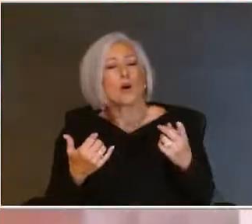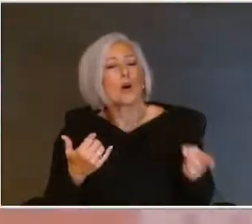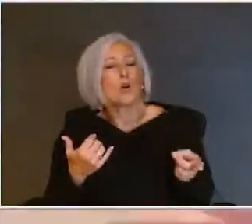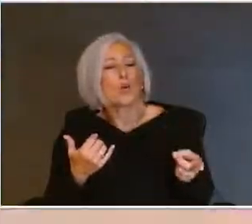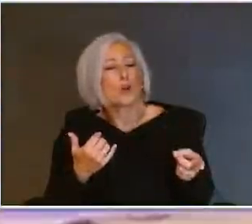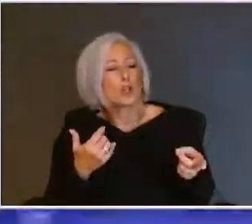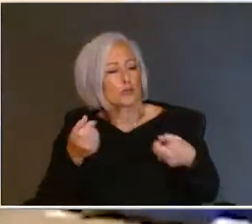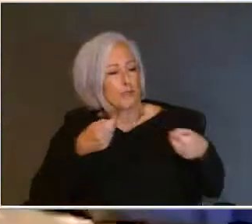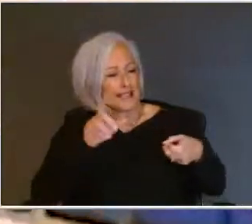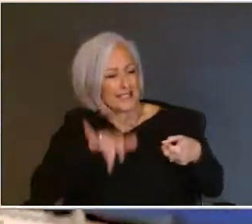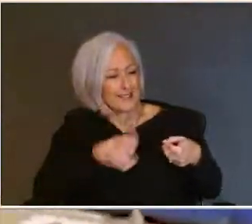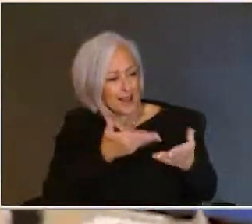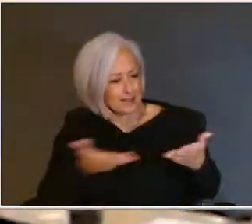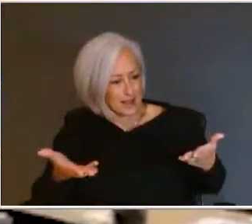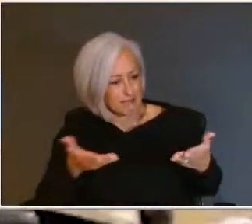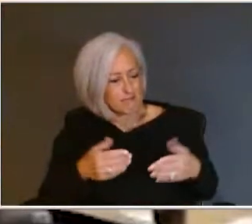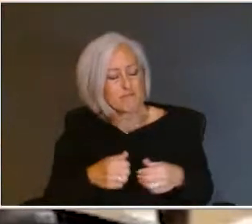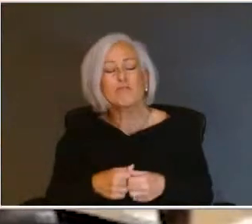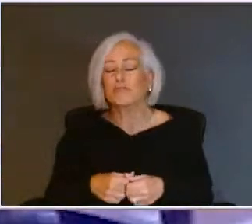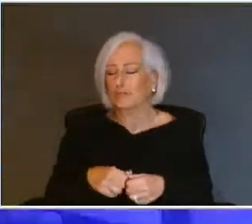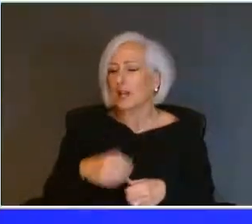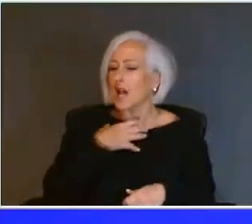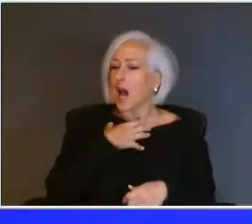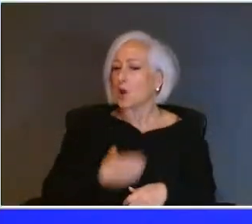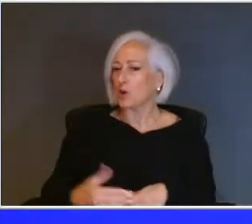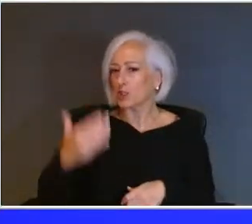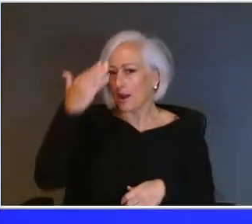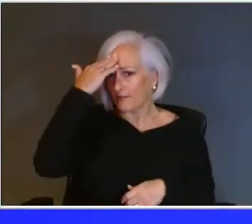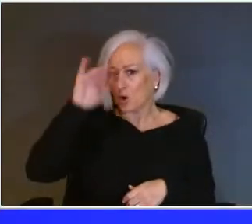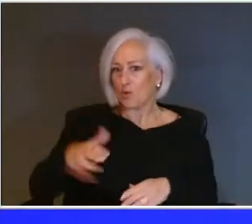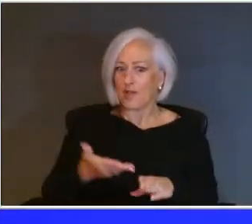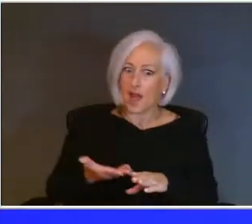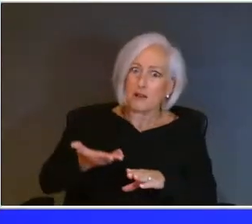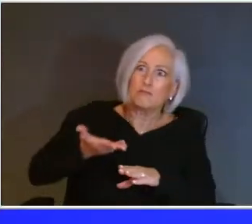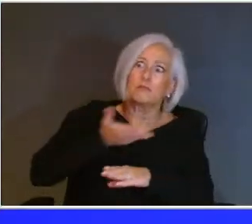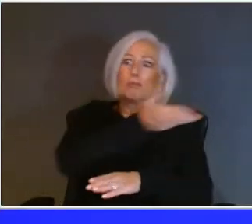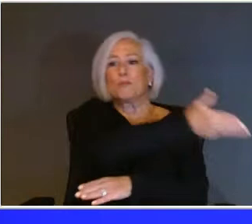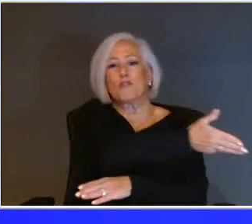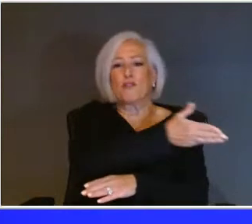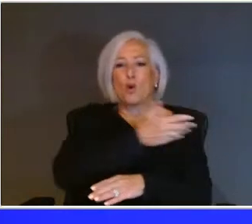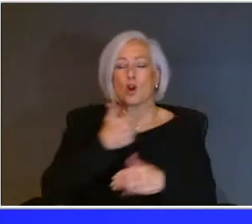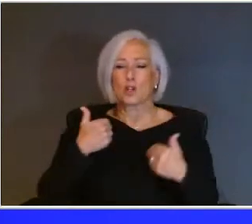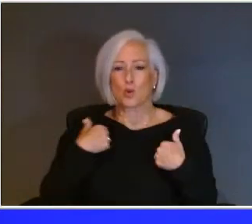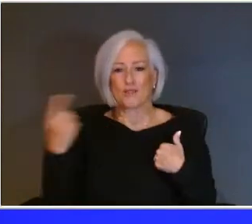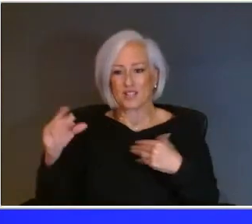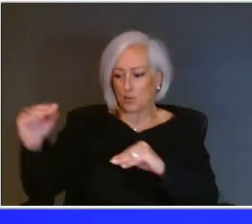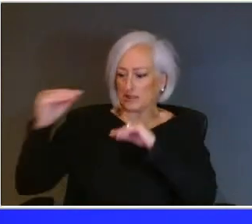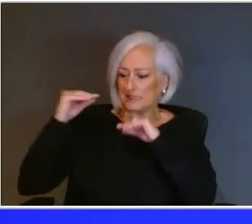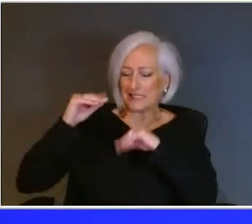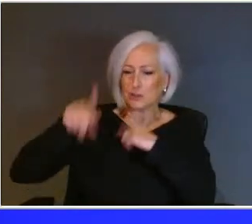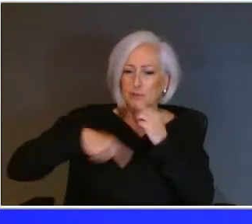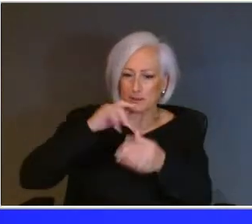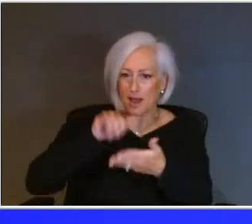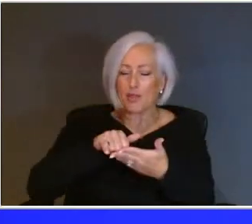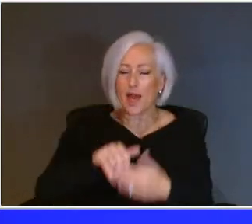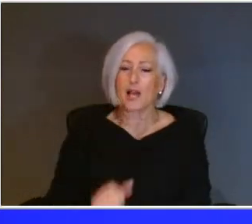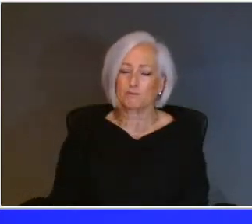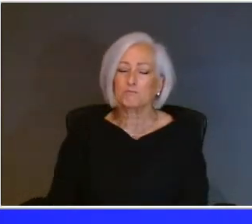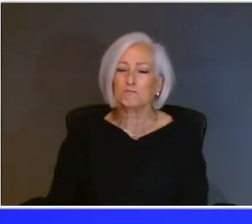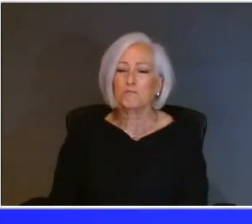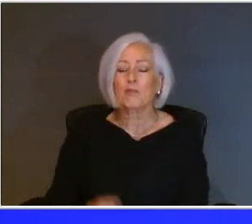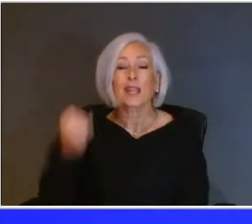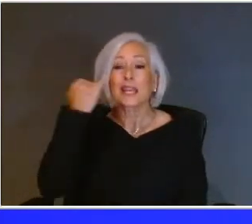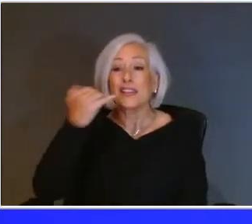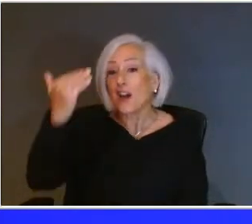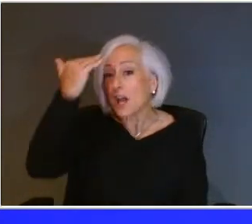Yeah, absolutely. I wish I would have gotten to it way earlier and just had someone even teach me about it. Because if I would have gotten into